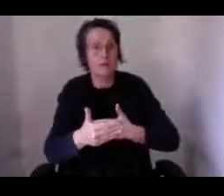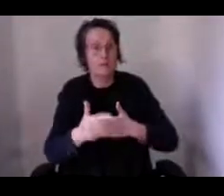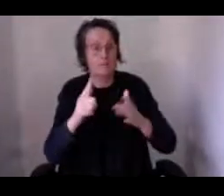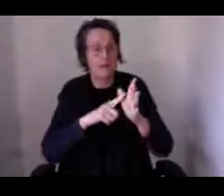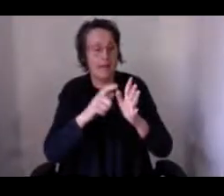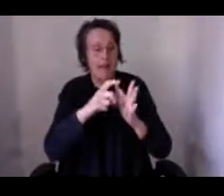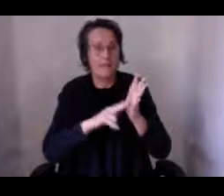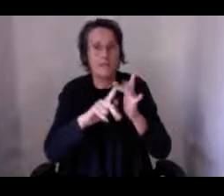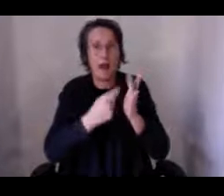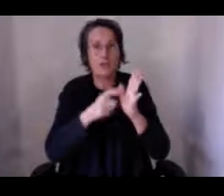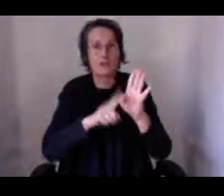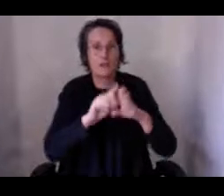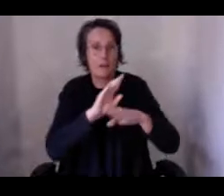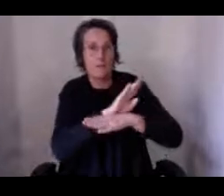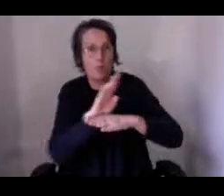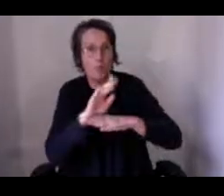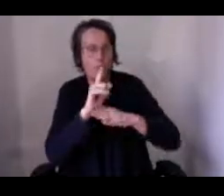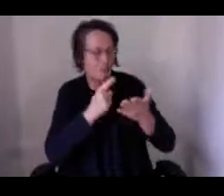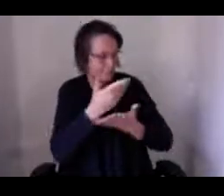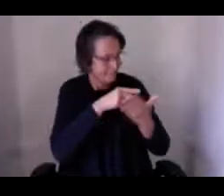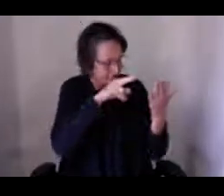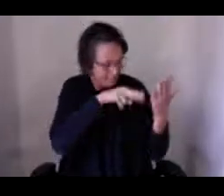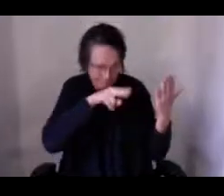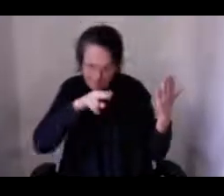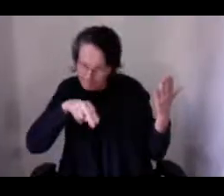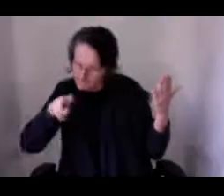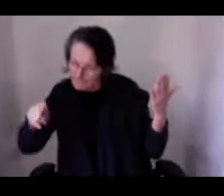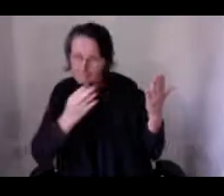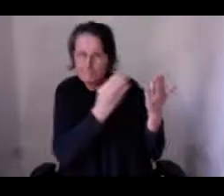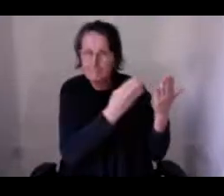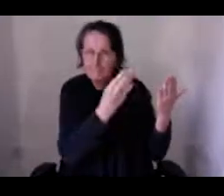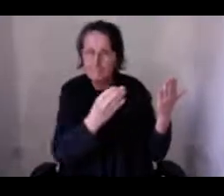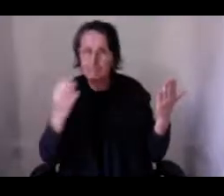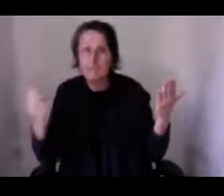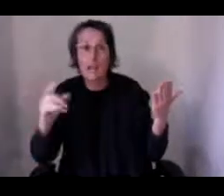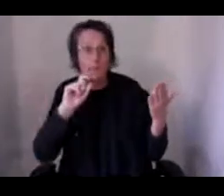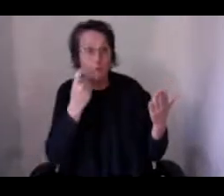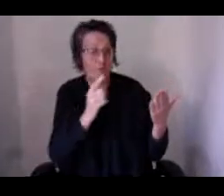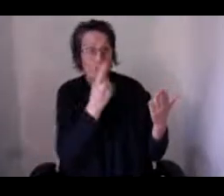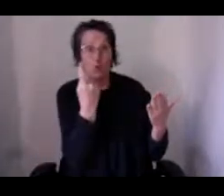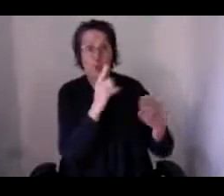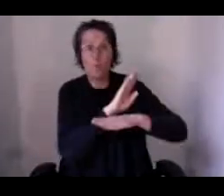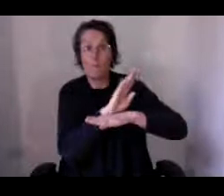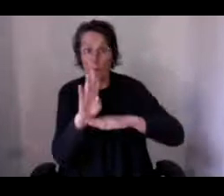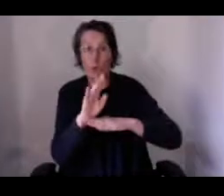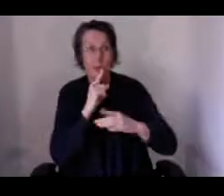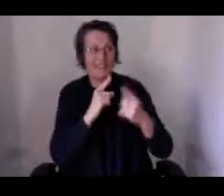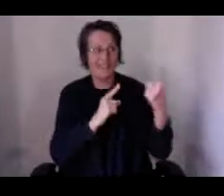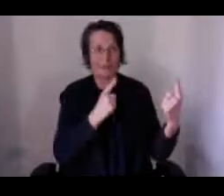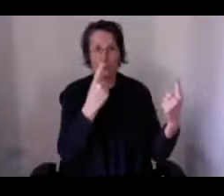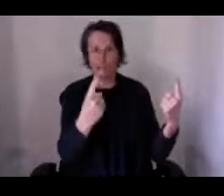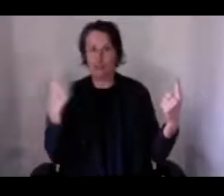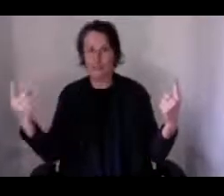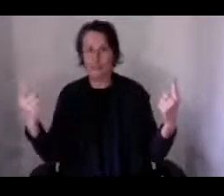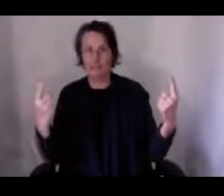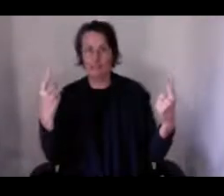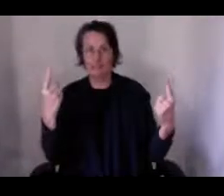and the Artform Board members assess them independently first. On the website, you can